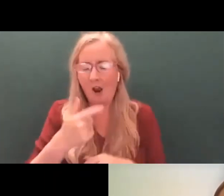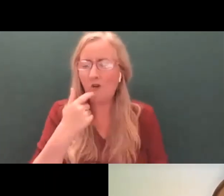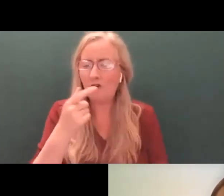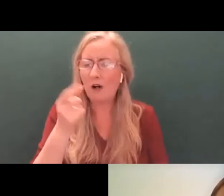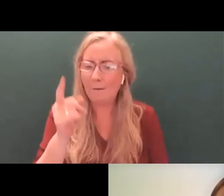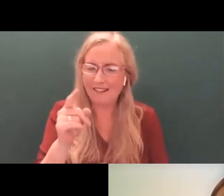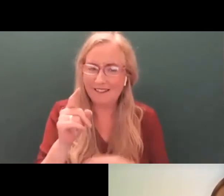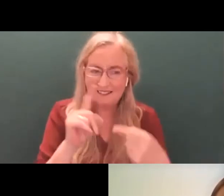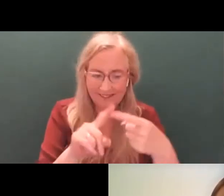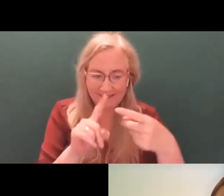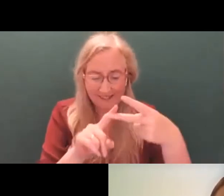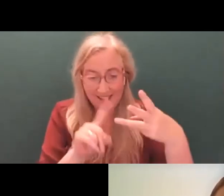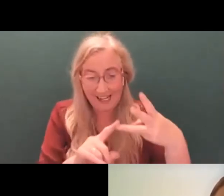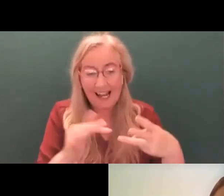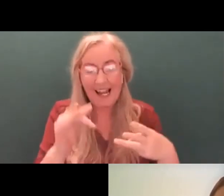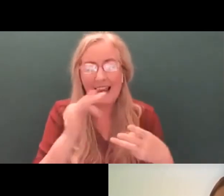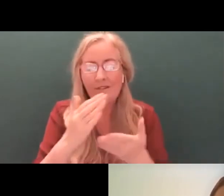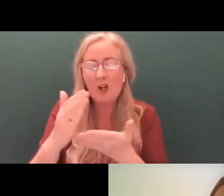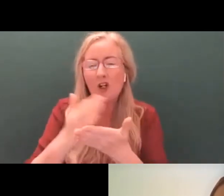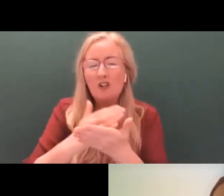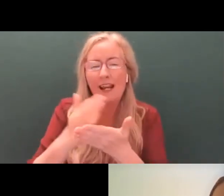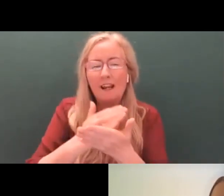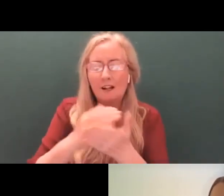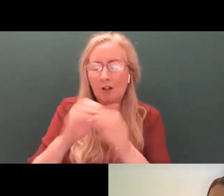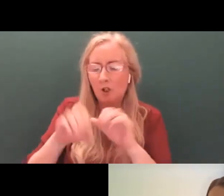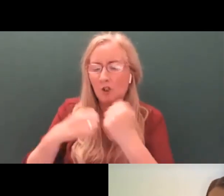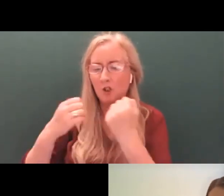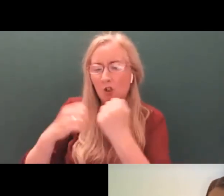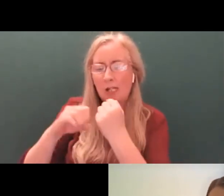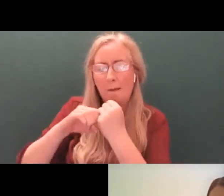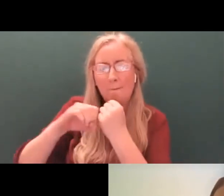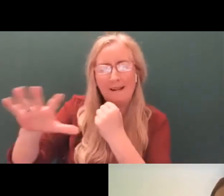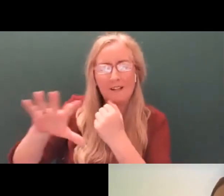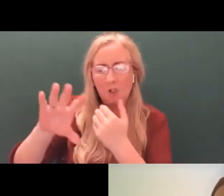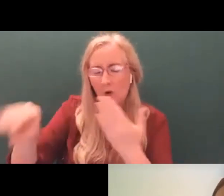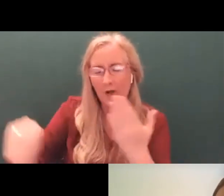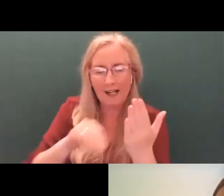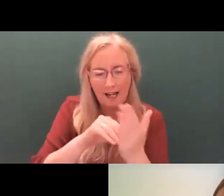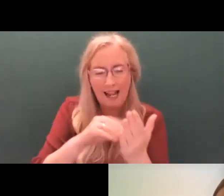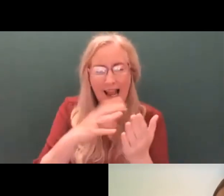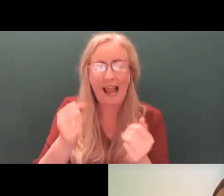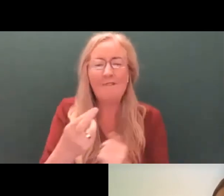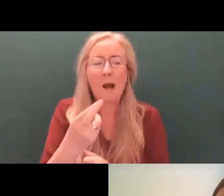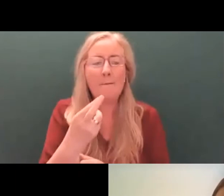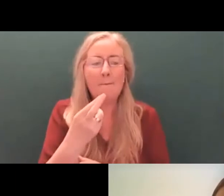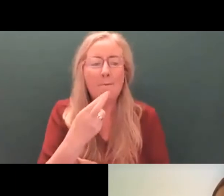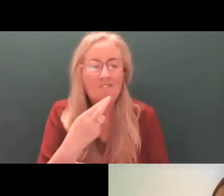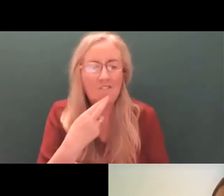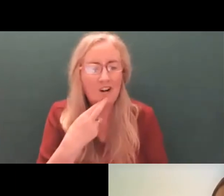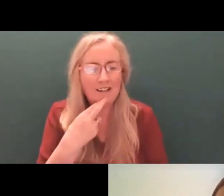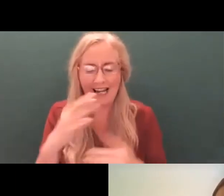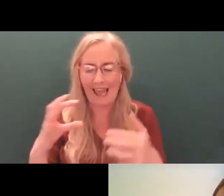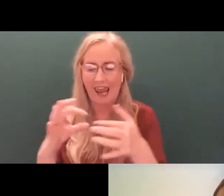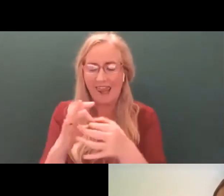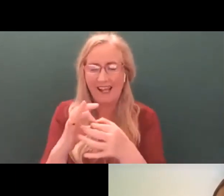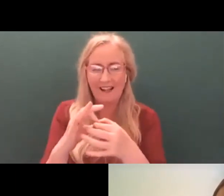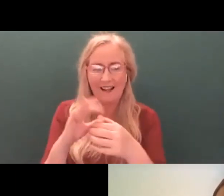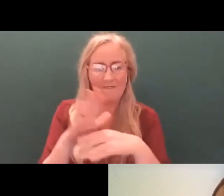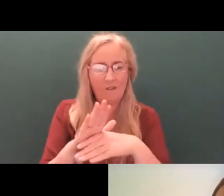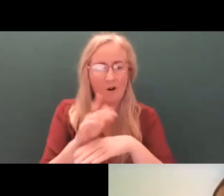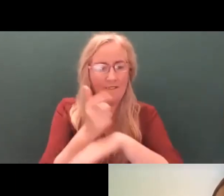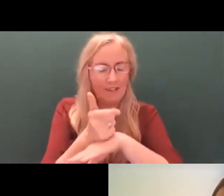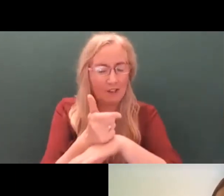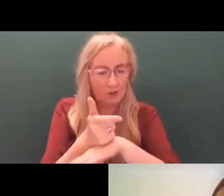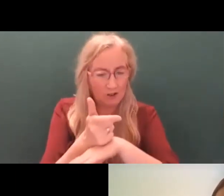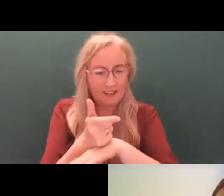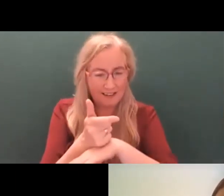then if you're looking at sharing things on social media, each of the platforms have a preferred length for video. So